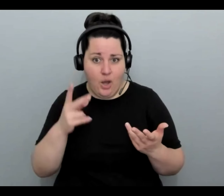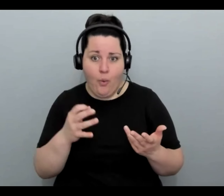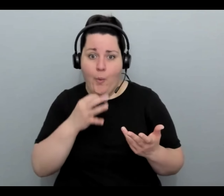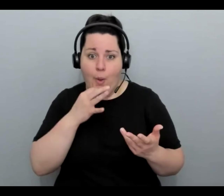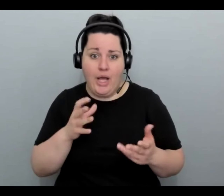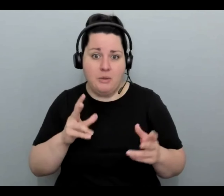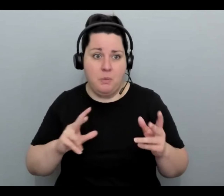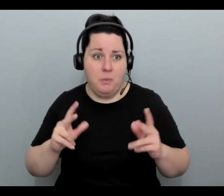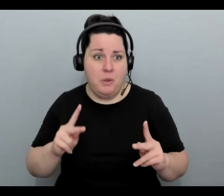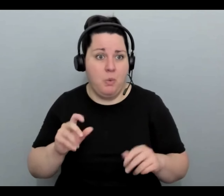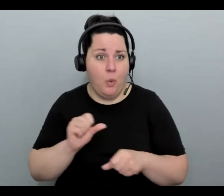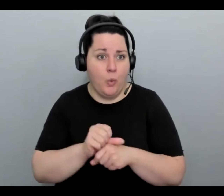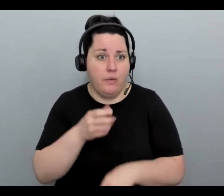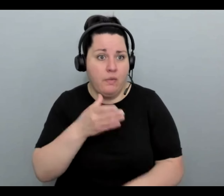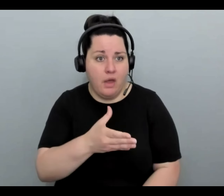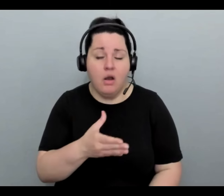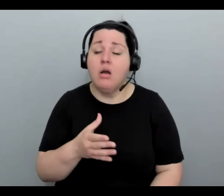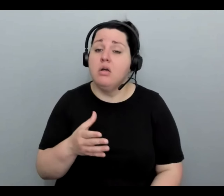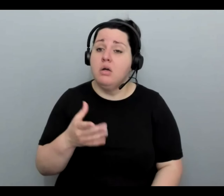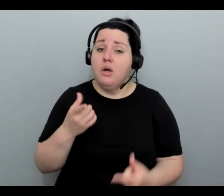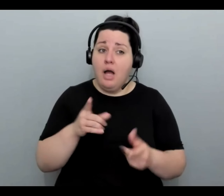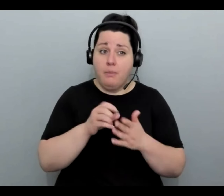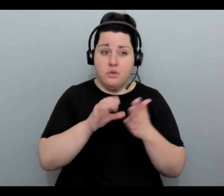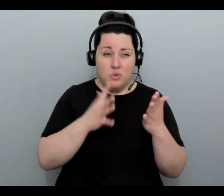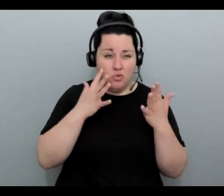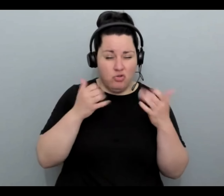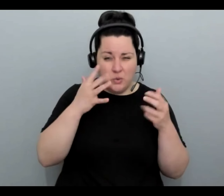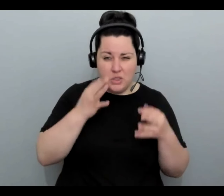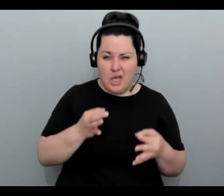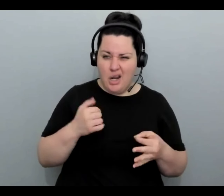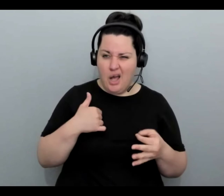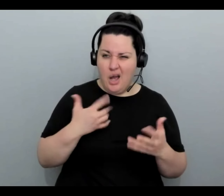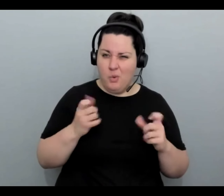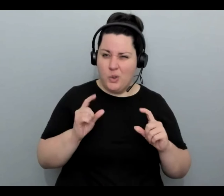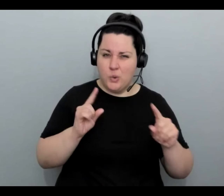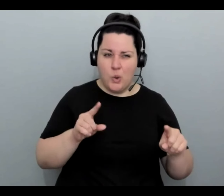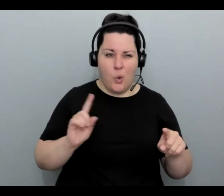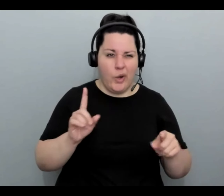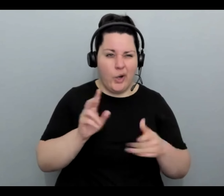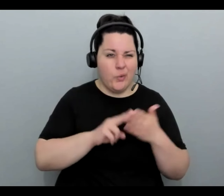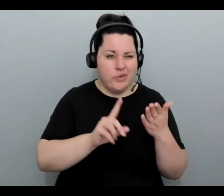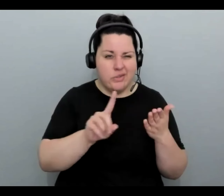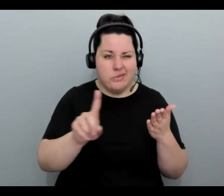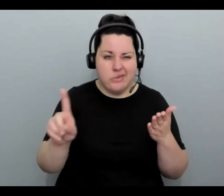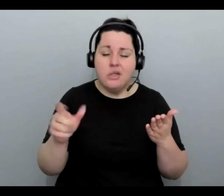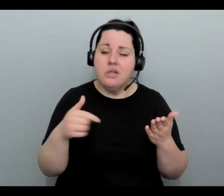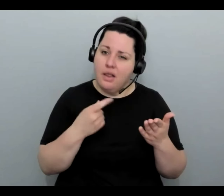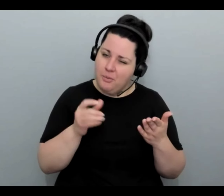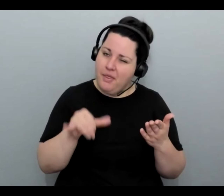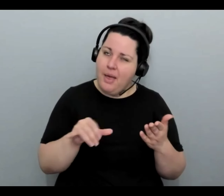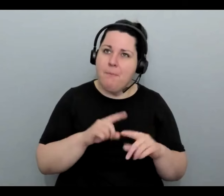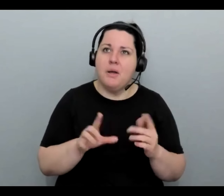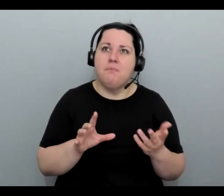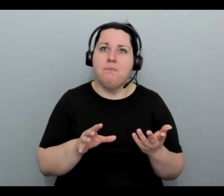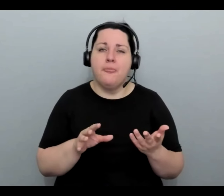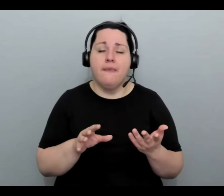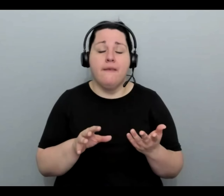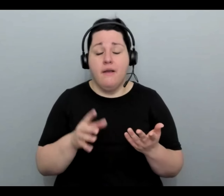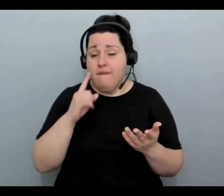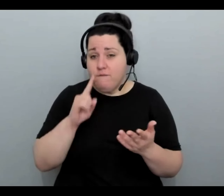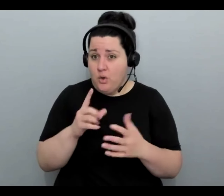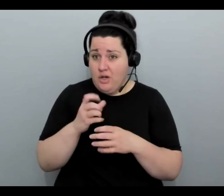work. So when students are making a decision, where do I want to go? Well, there's a little bit of that, but even beyond getting a